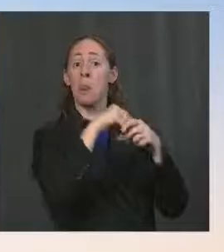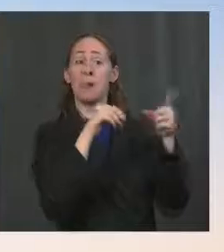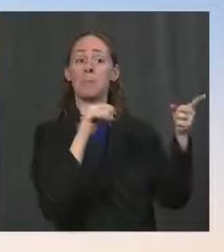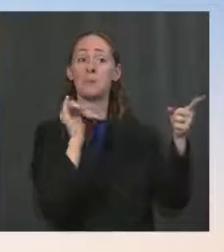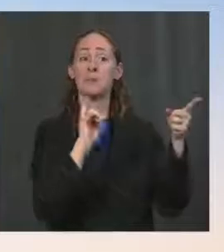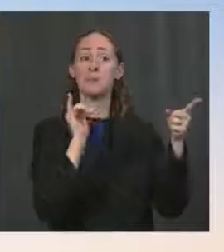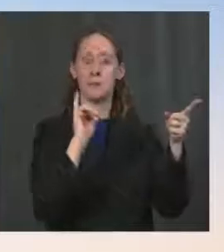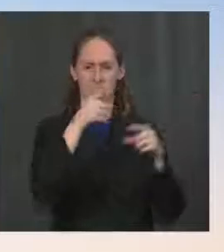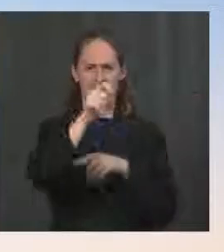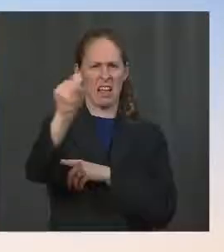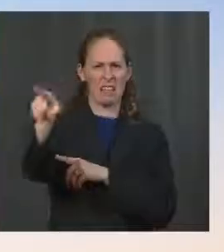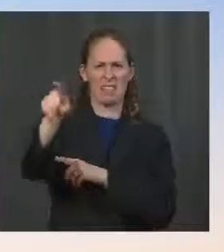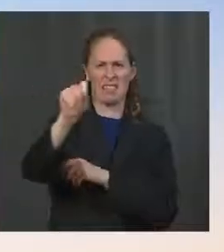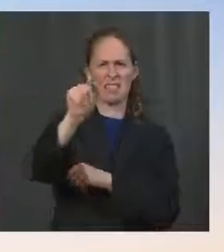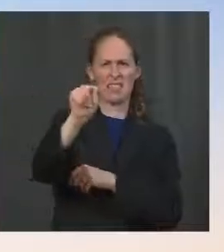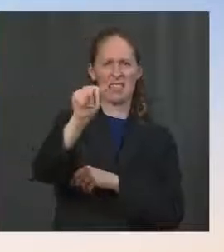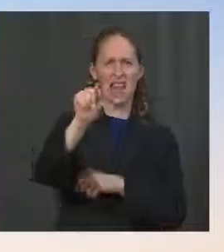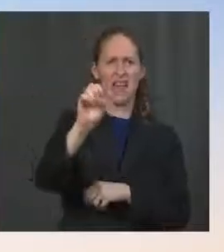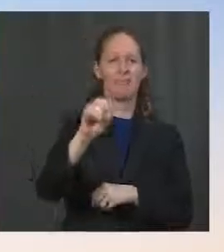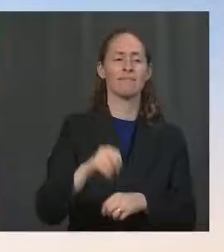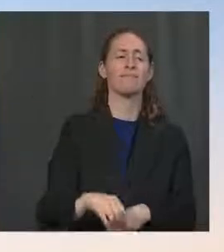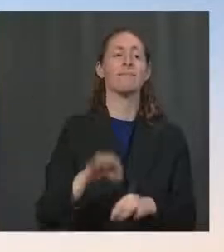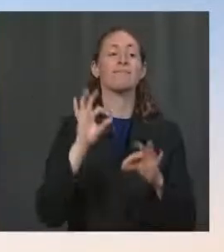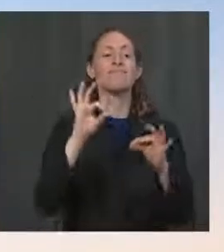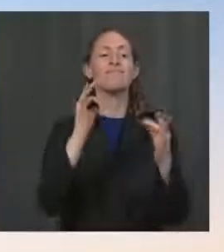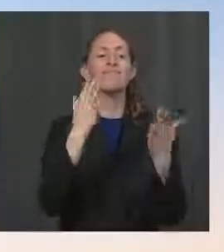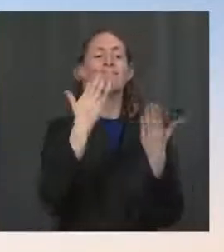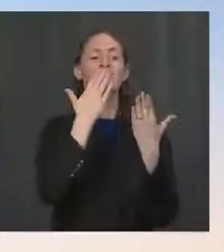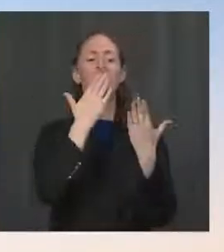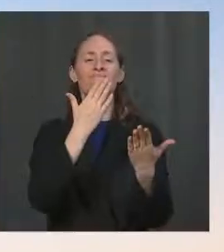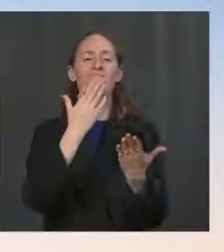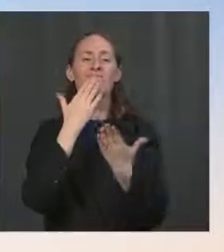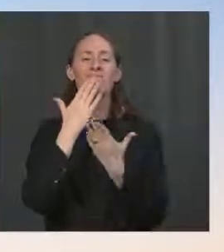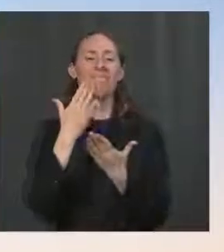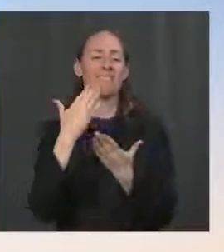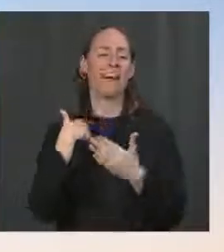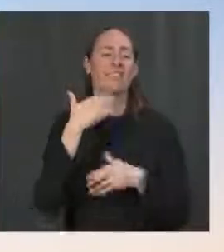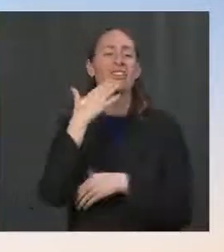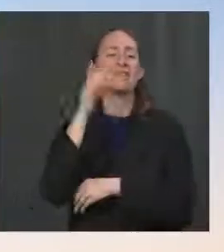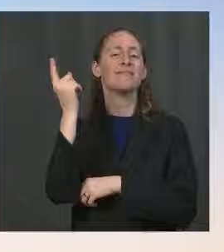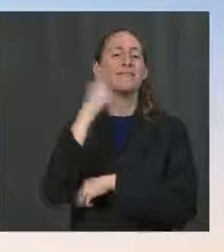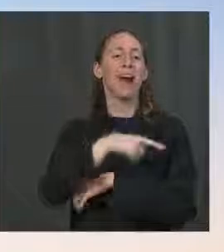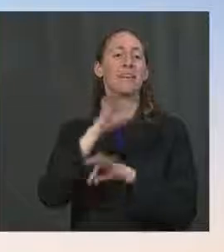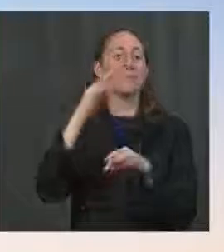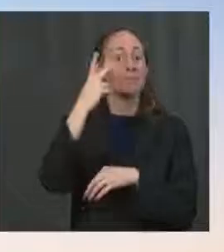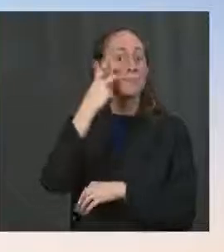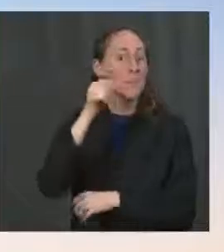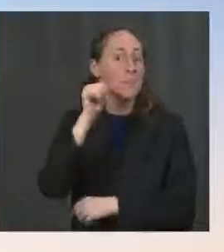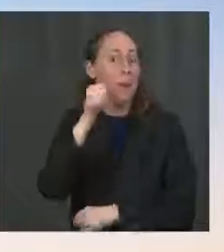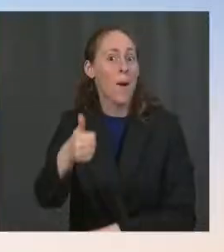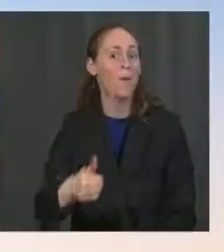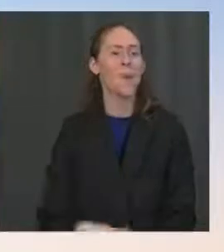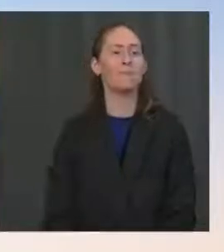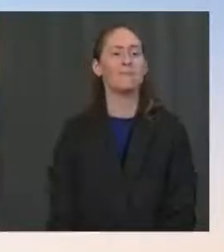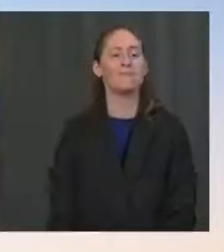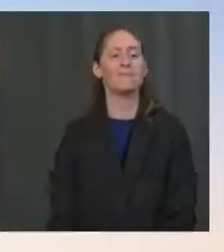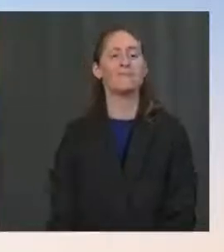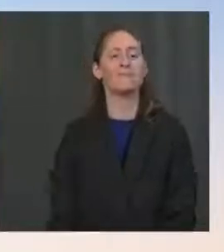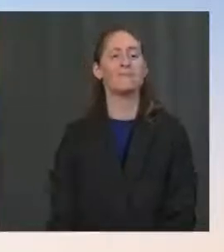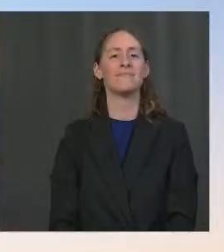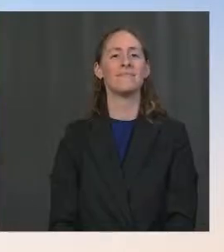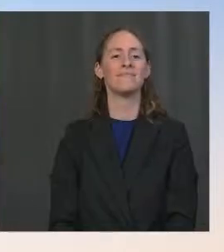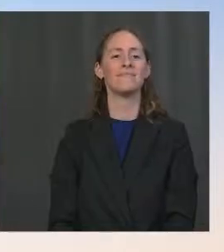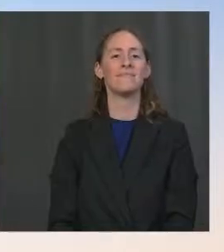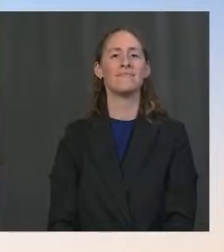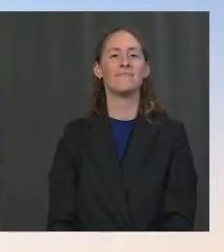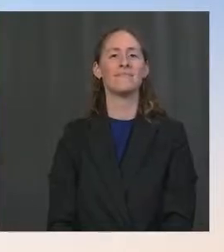Sure. Okay. Thank you, everyone. Have a good day. We'll see you tomorrow. What about Americans left behind in Afghanistan, Jen? The president said the buck stopped with him. Can you